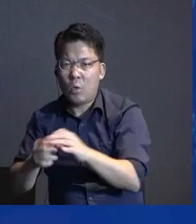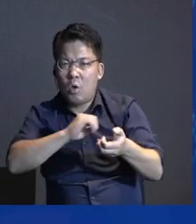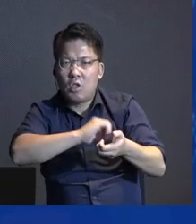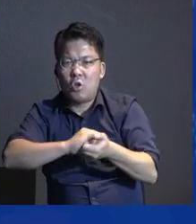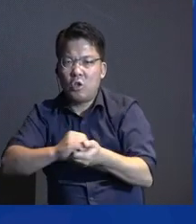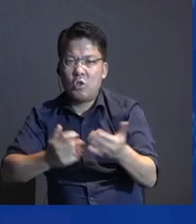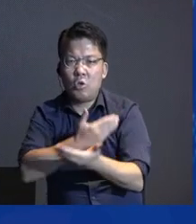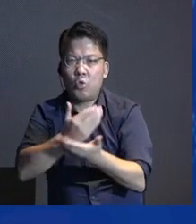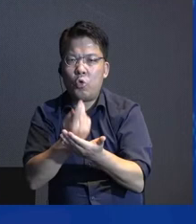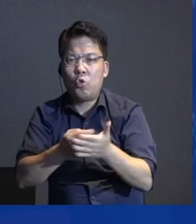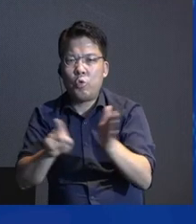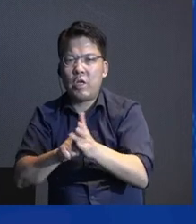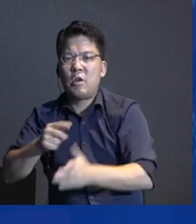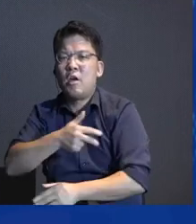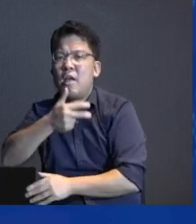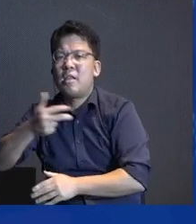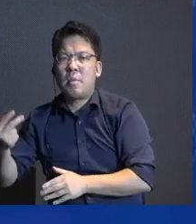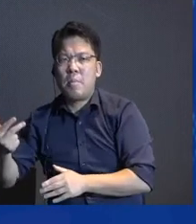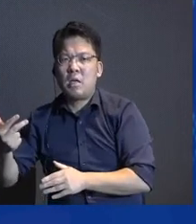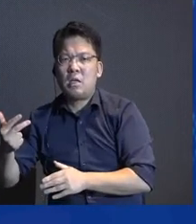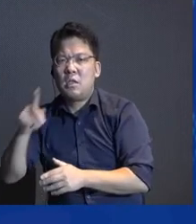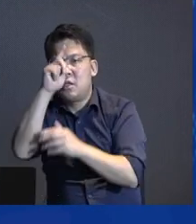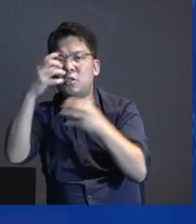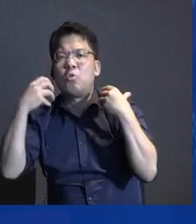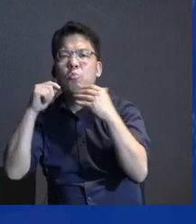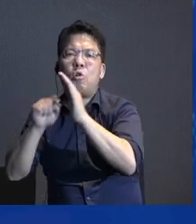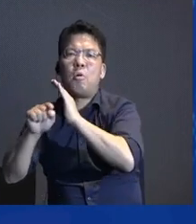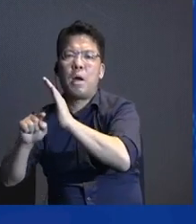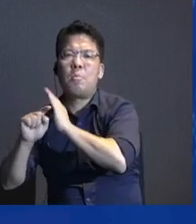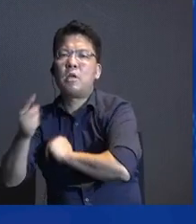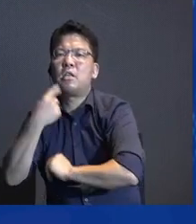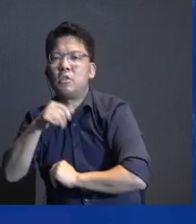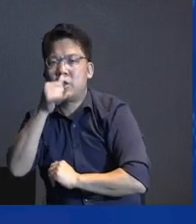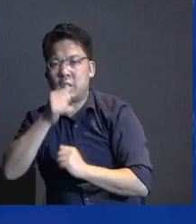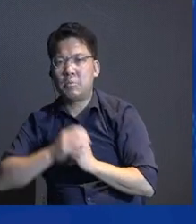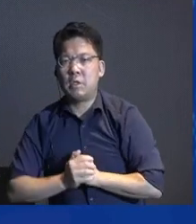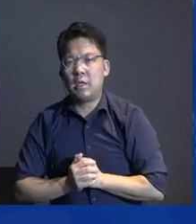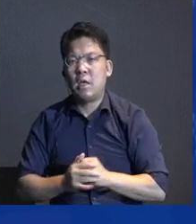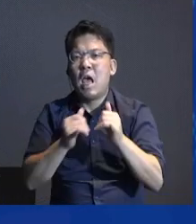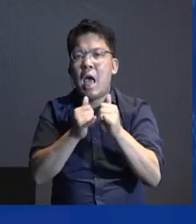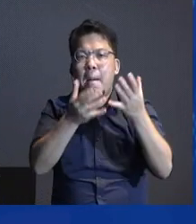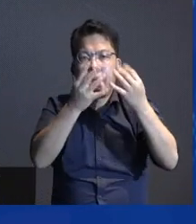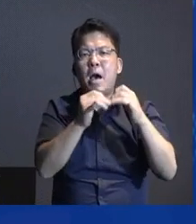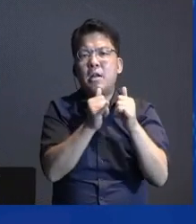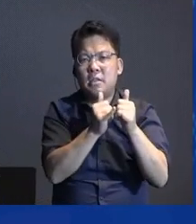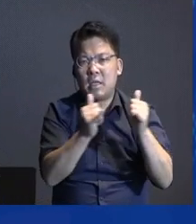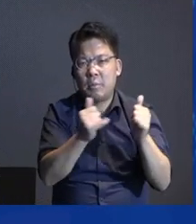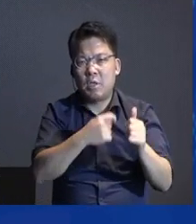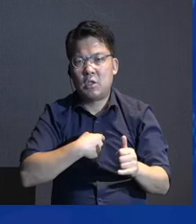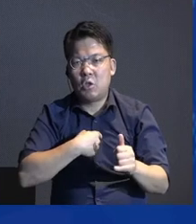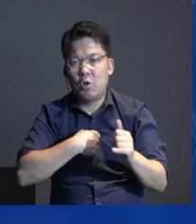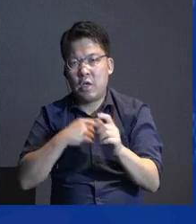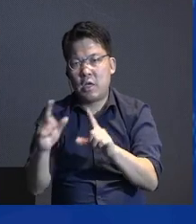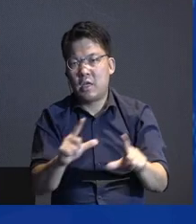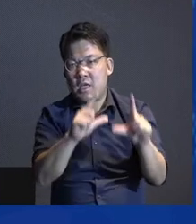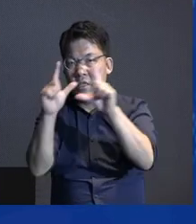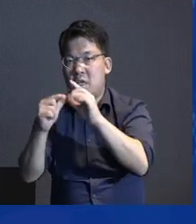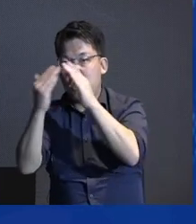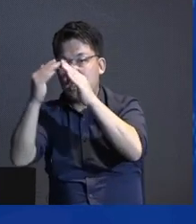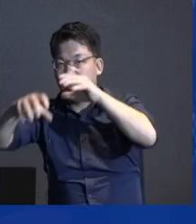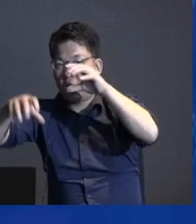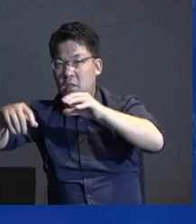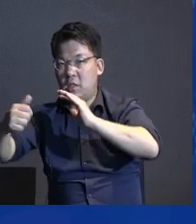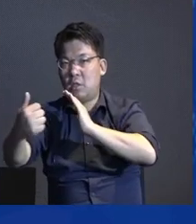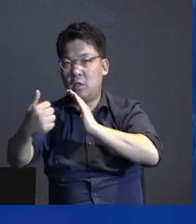People can build up a trusting relationship in your own life based on the housing complex. and focusing on what each